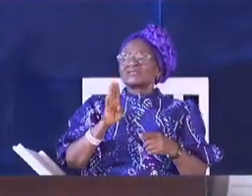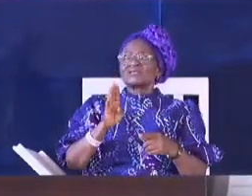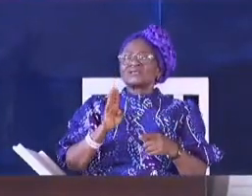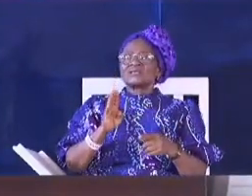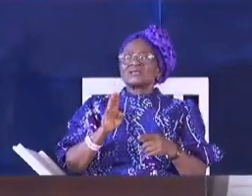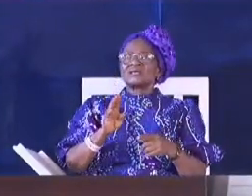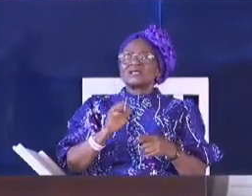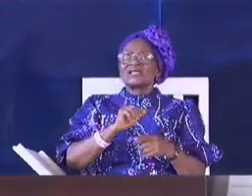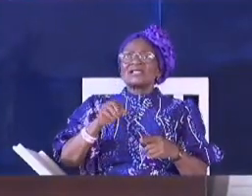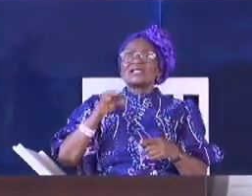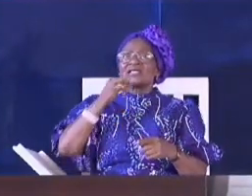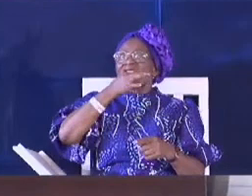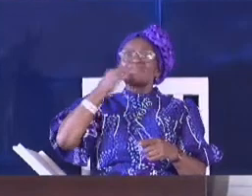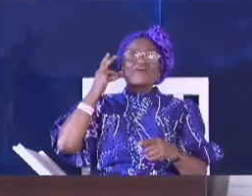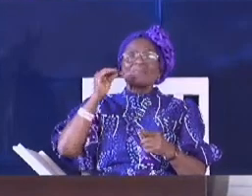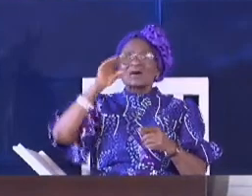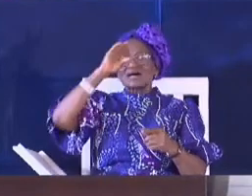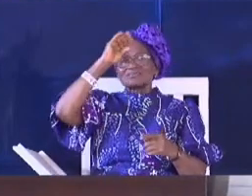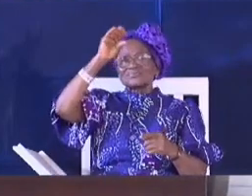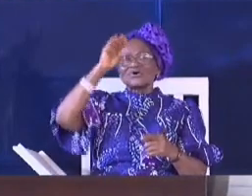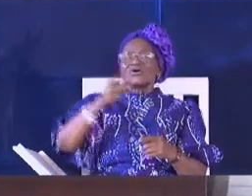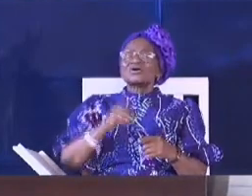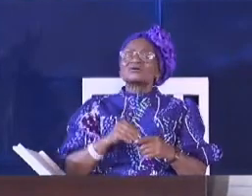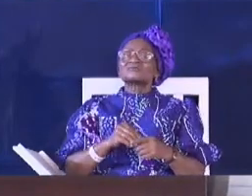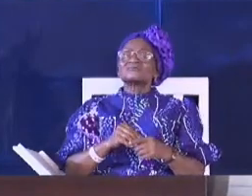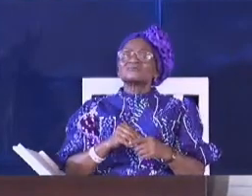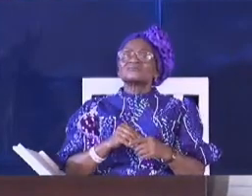a farmer's boy.